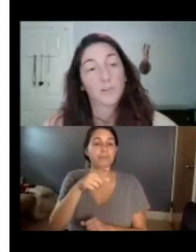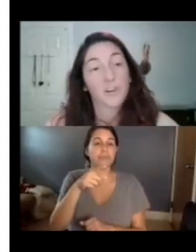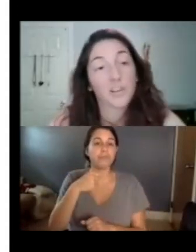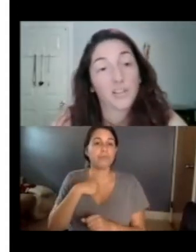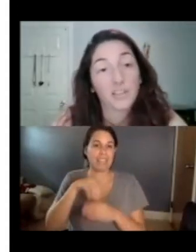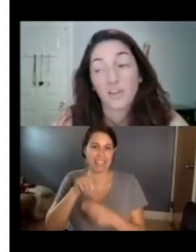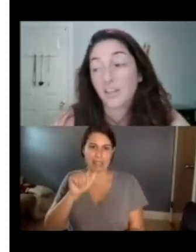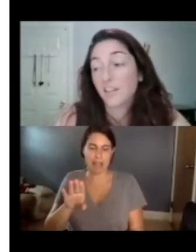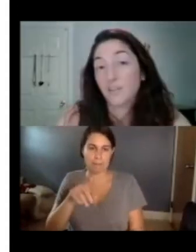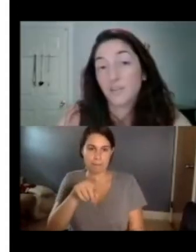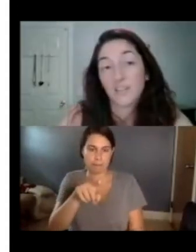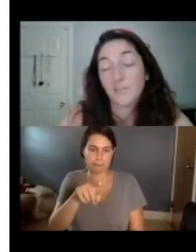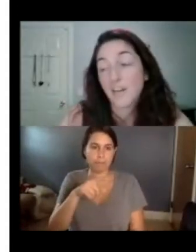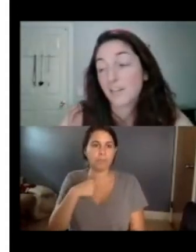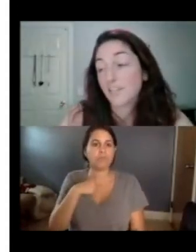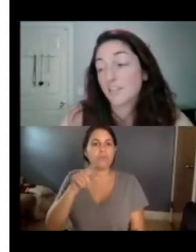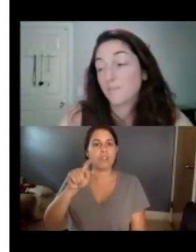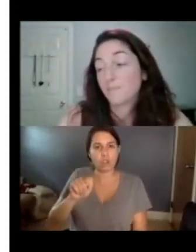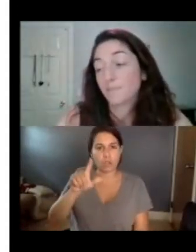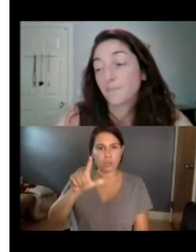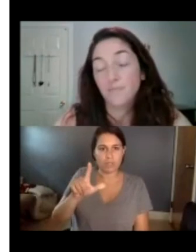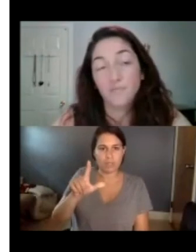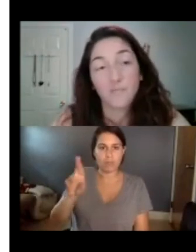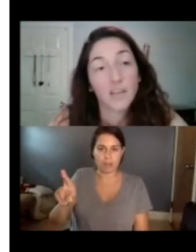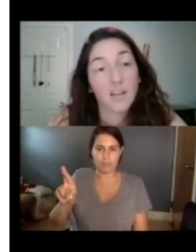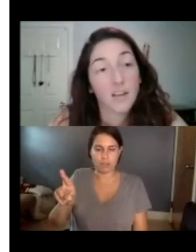developed this protocol called targeted lucidity reactivation.